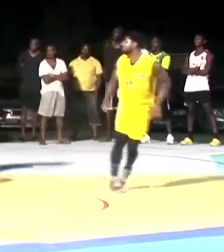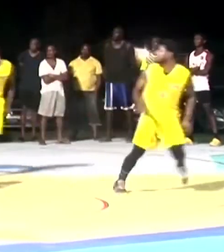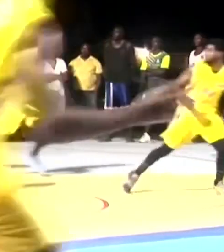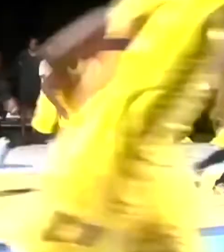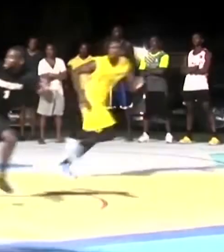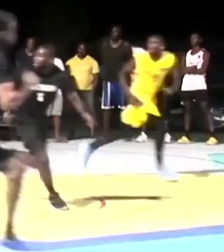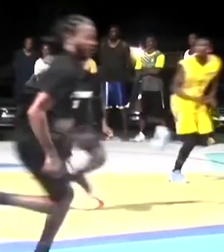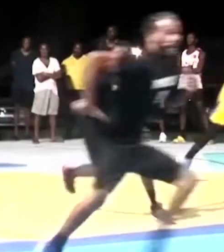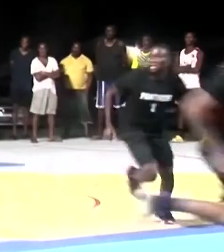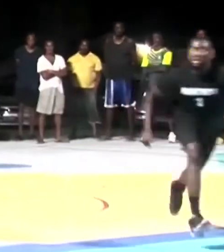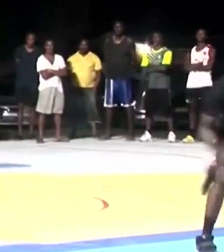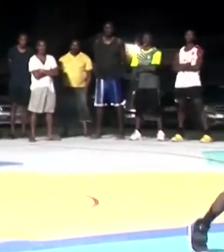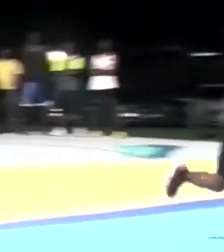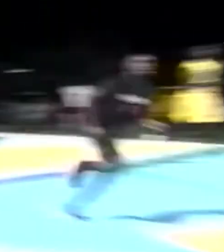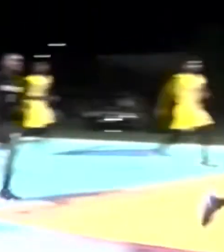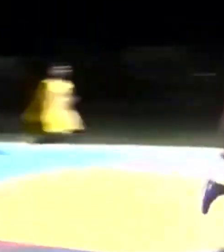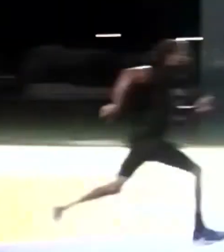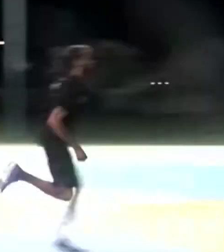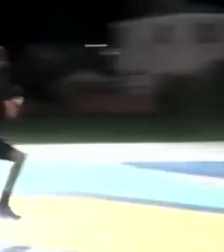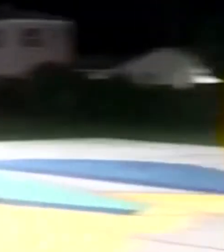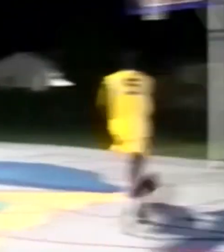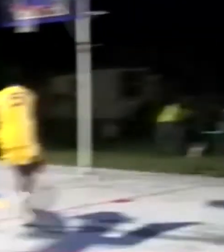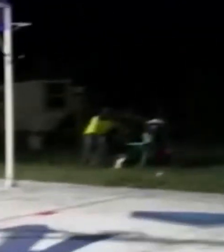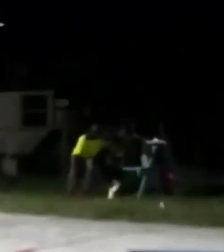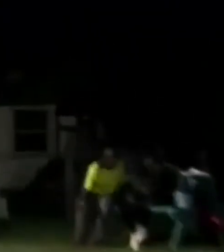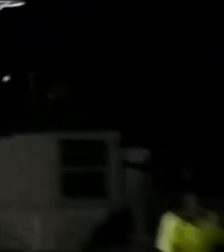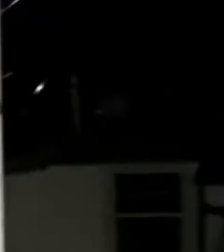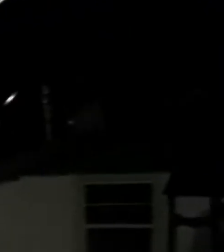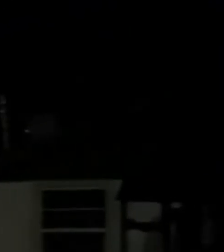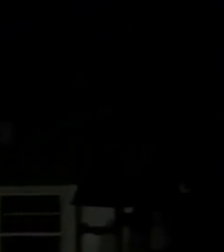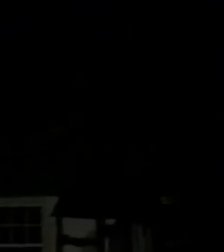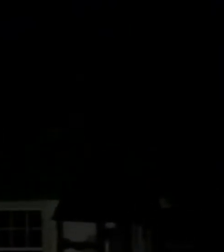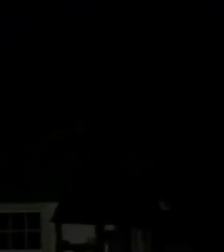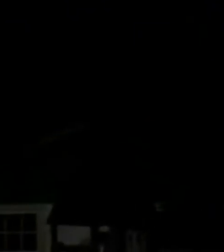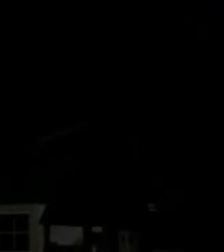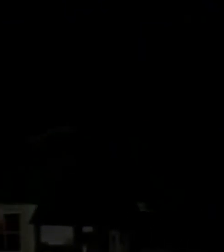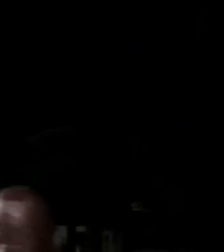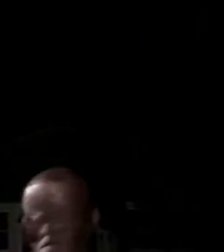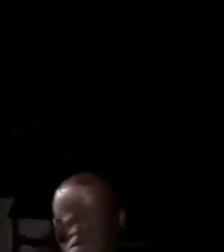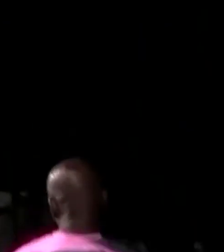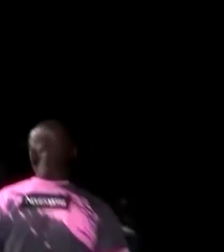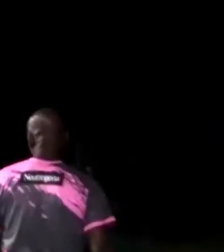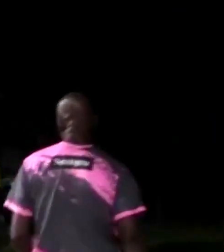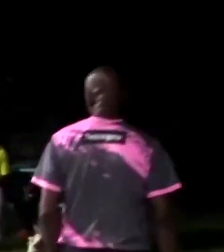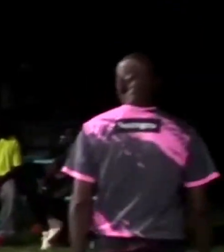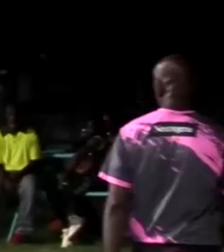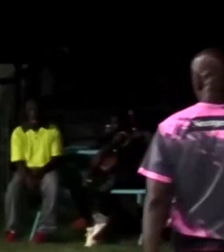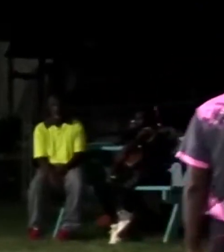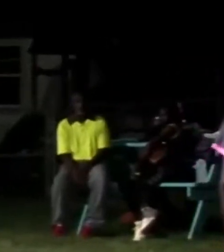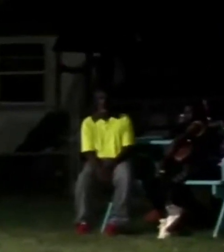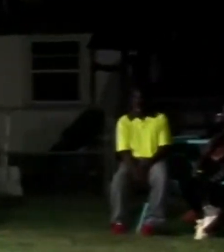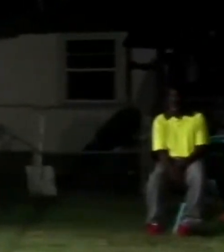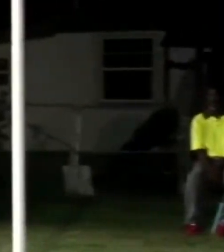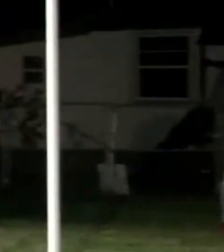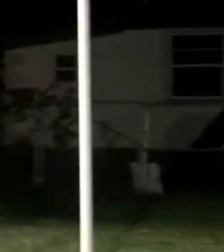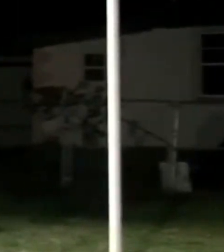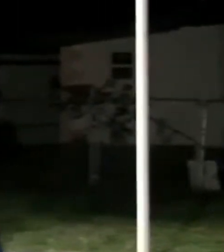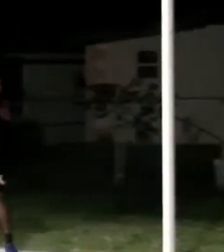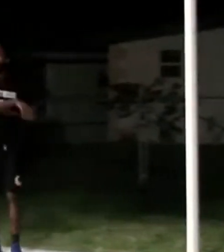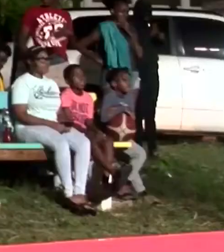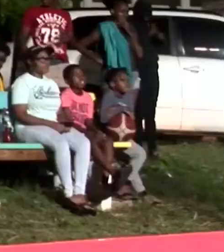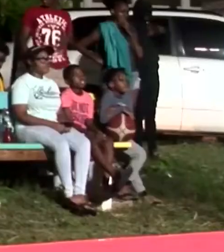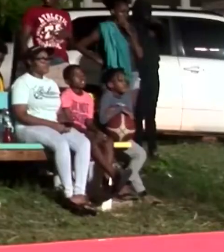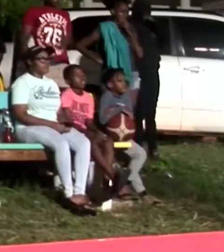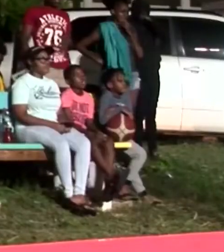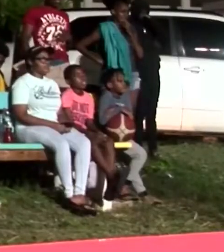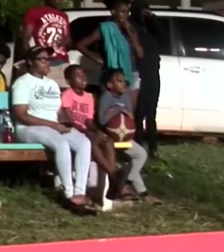Another fast break. And Micaiah Moore on the receiving end takes flight, throws it down, game high 20